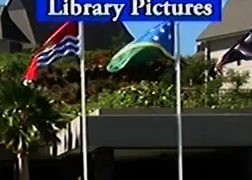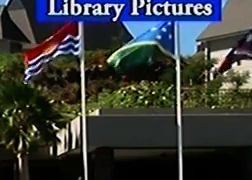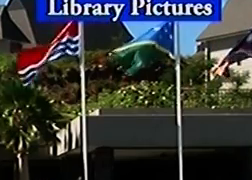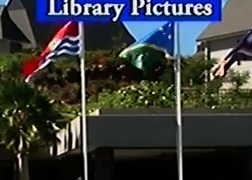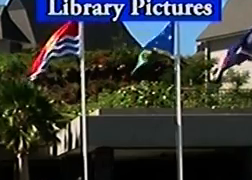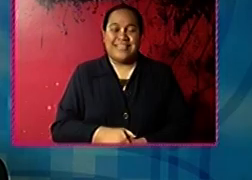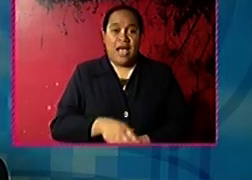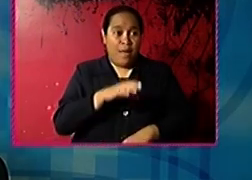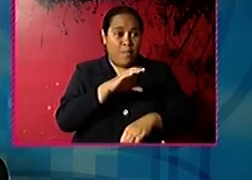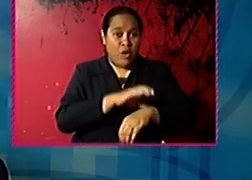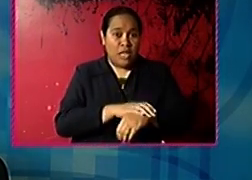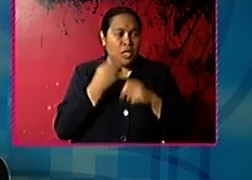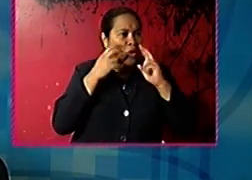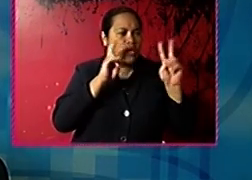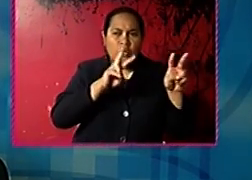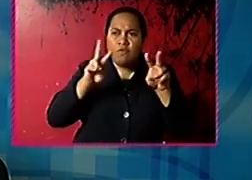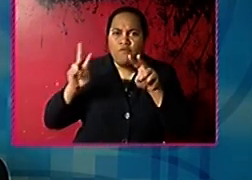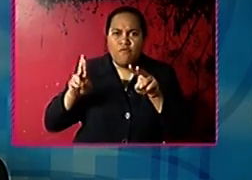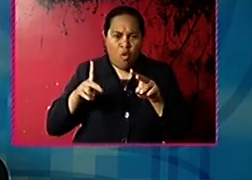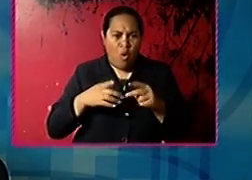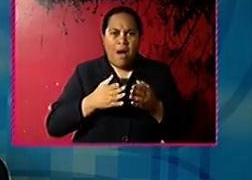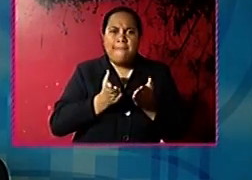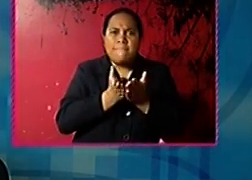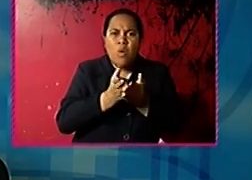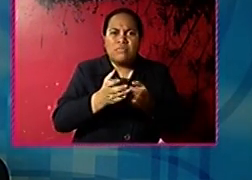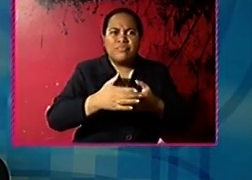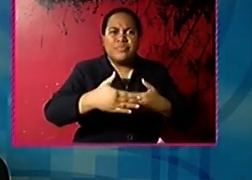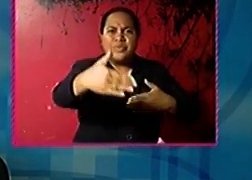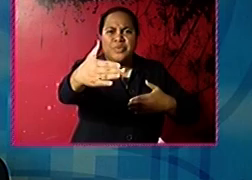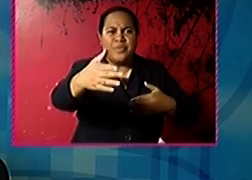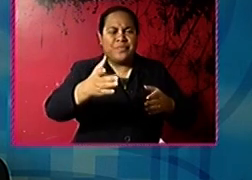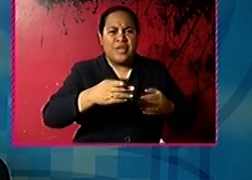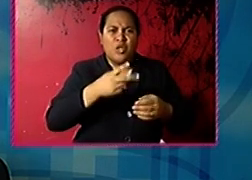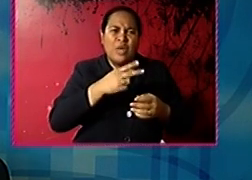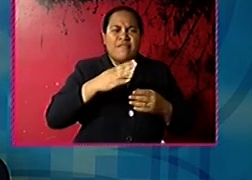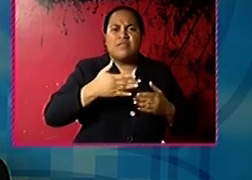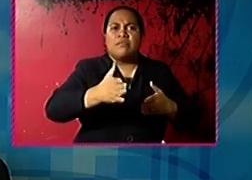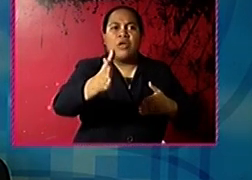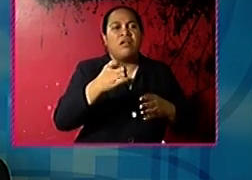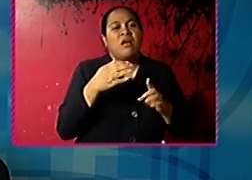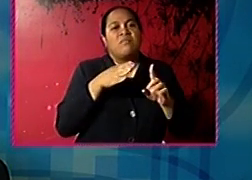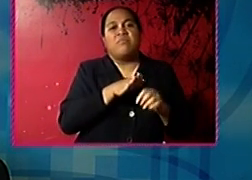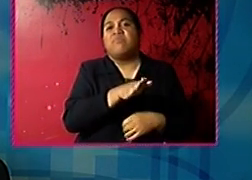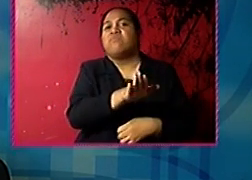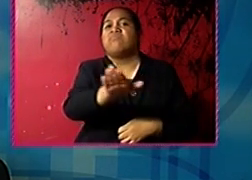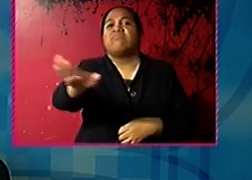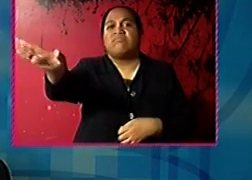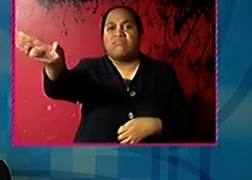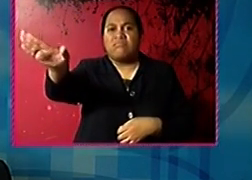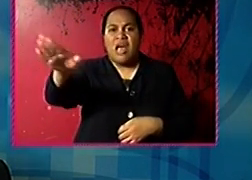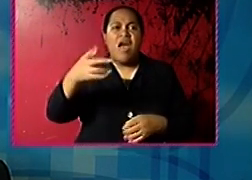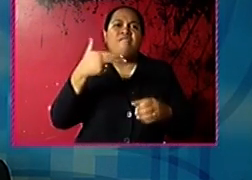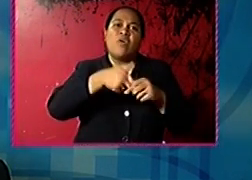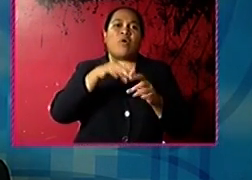and cooperation. Police are looking for a 23-foot white fiberglass boat that has been reported adrift in Lomaiviti seas after running